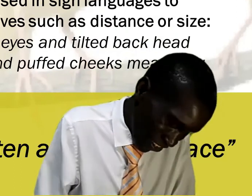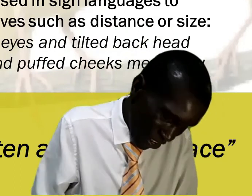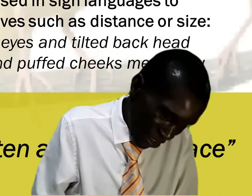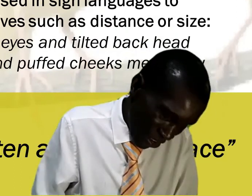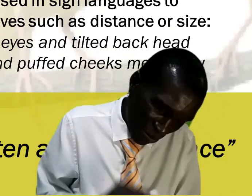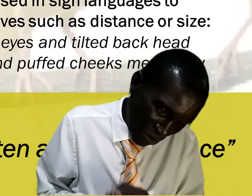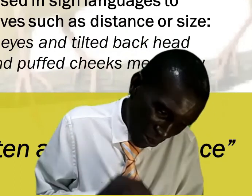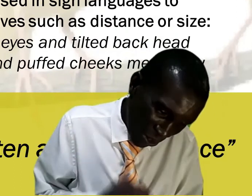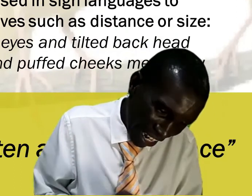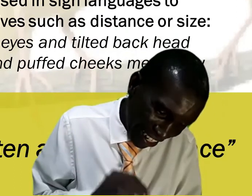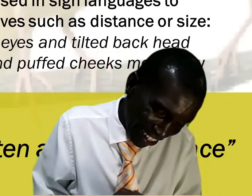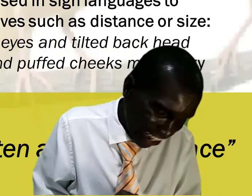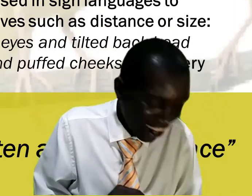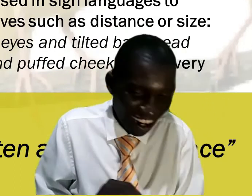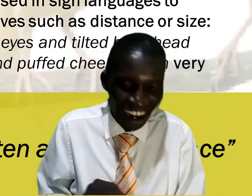then you